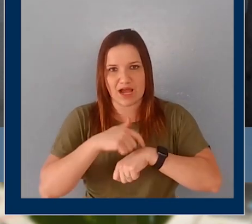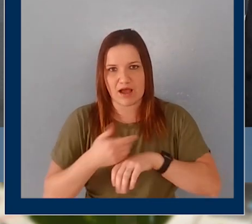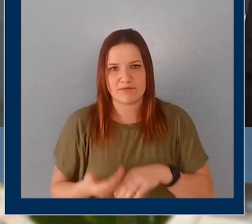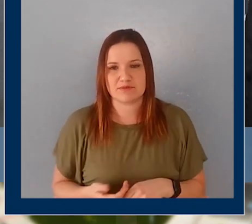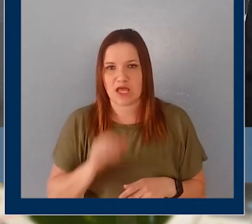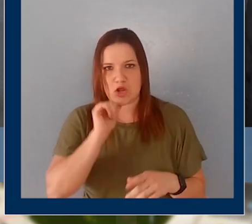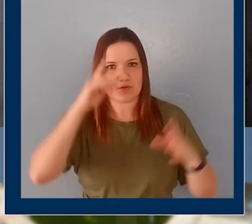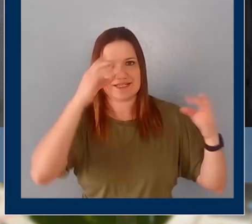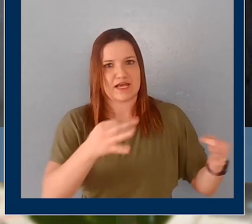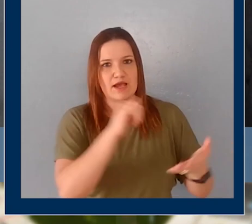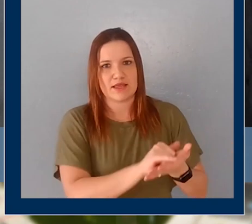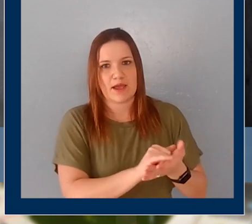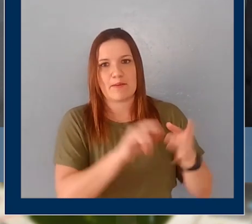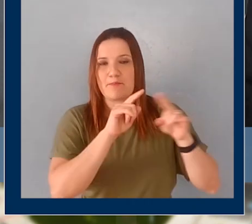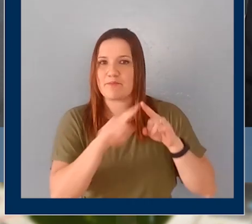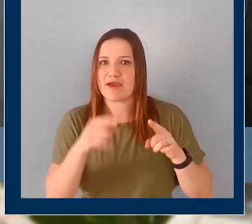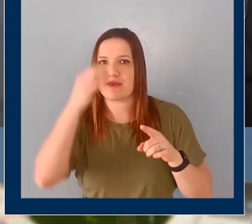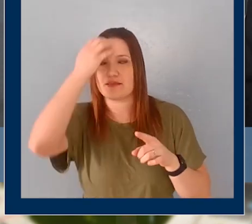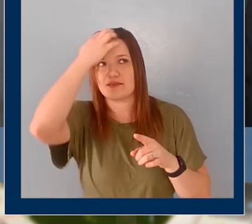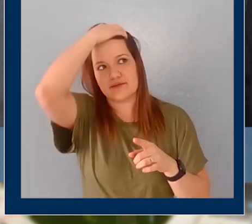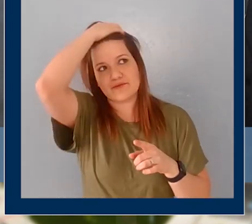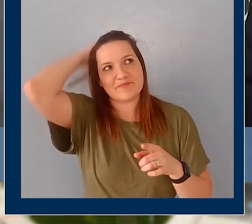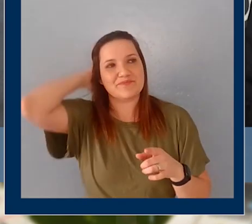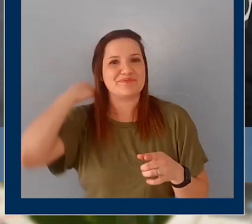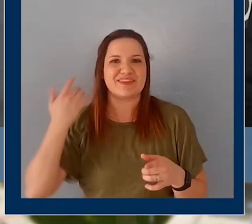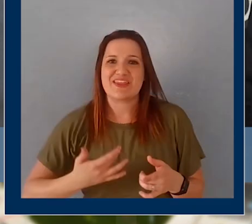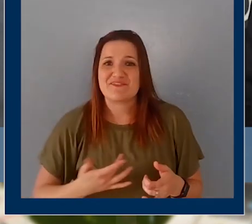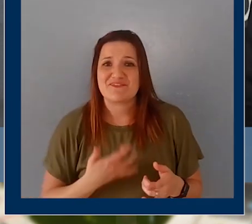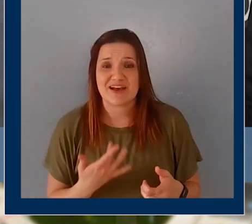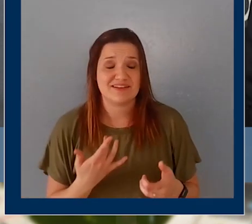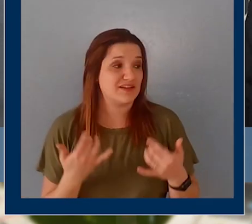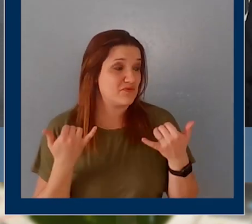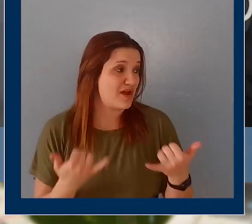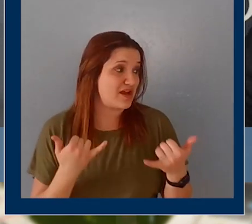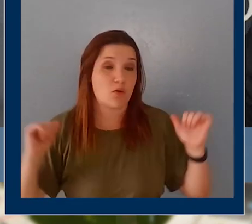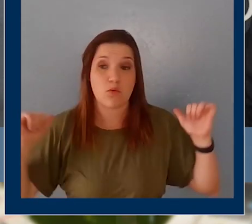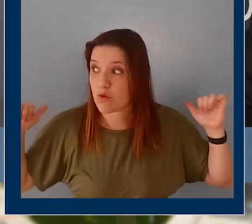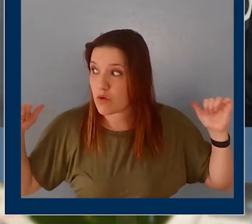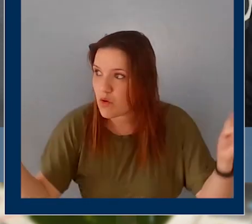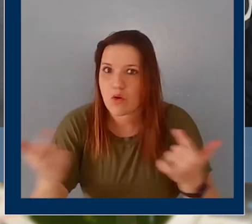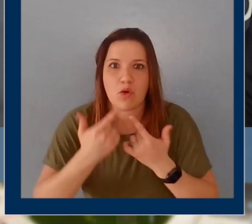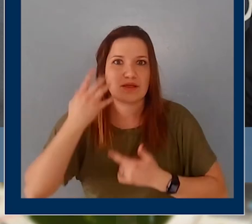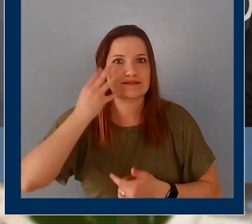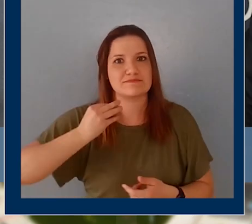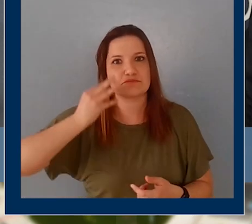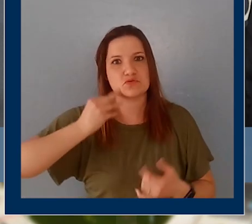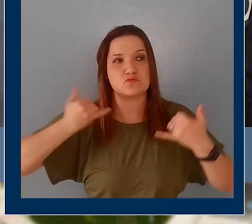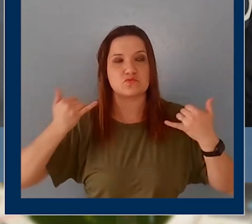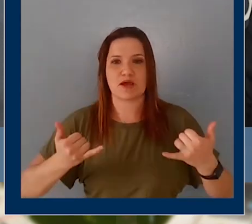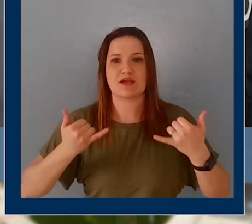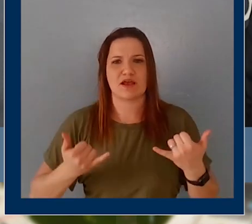that, don't really need to go to the hospital. They think they're having a heart attack, but they're having an anxiety attack, or they're having a gallbladder